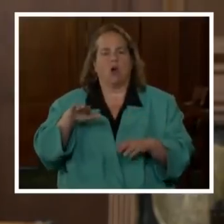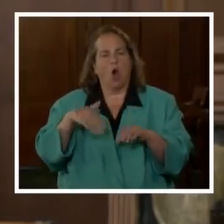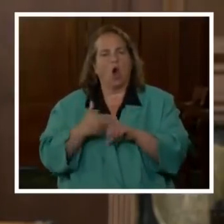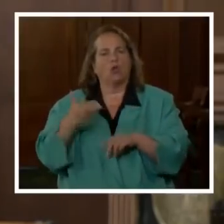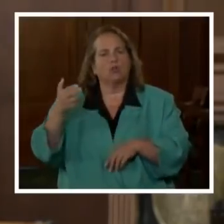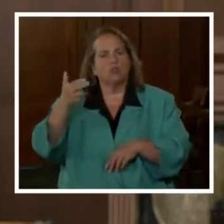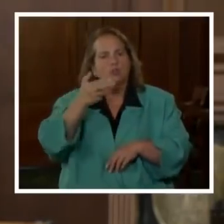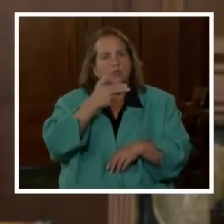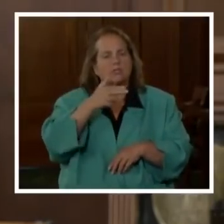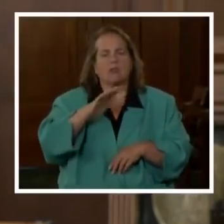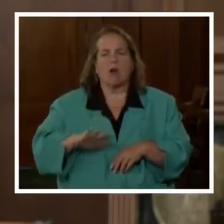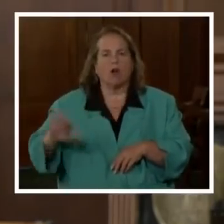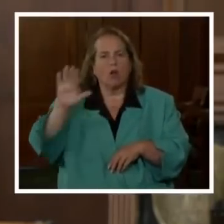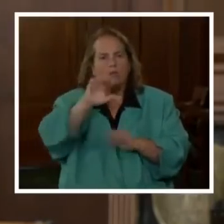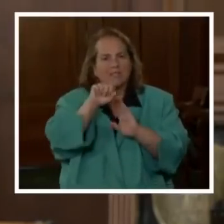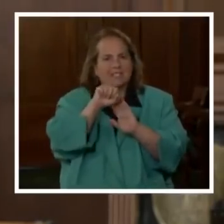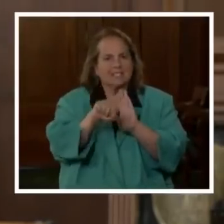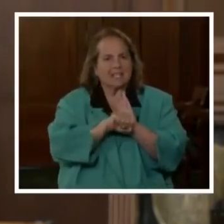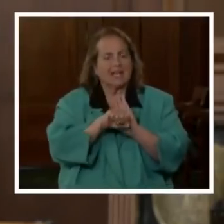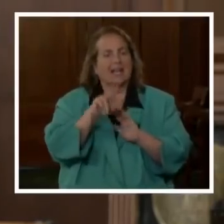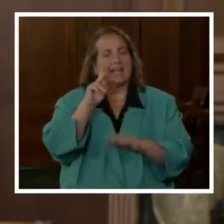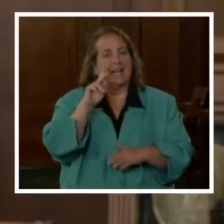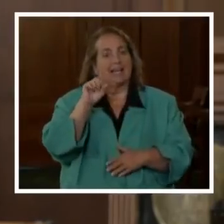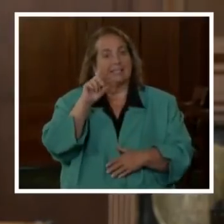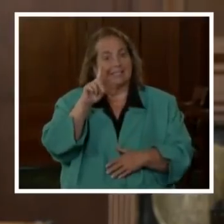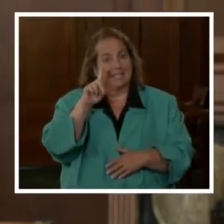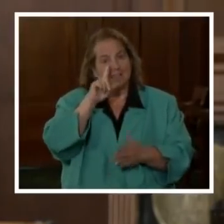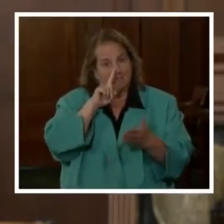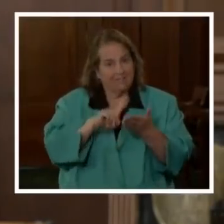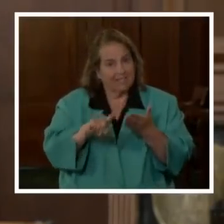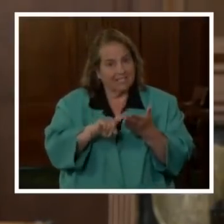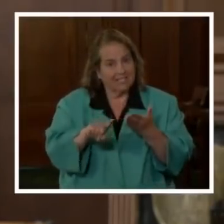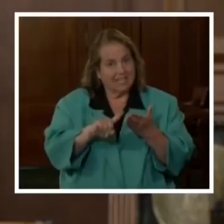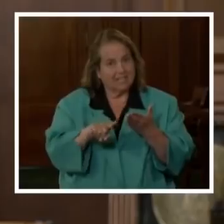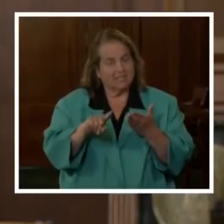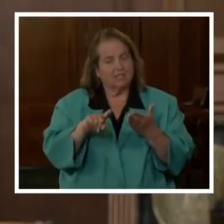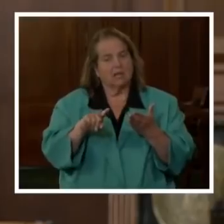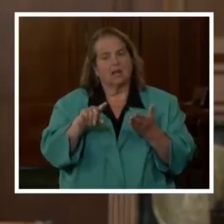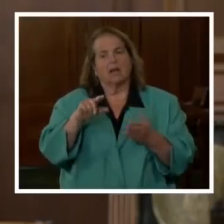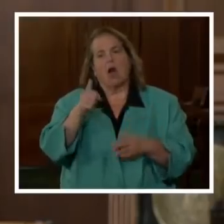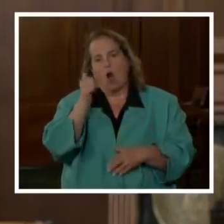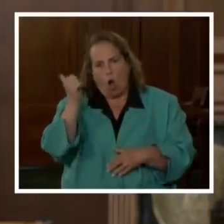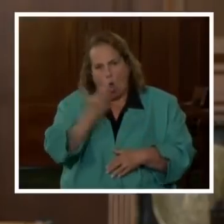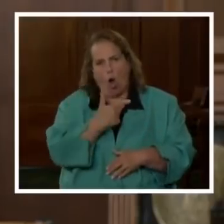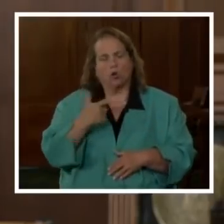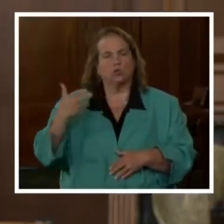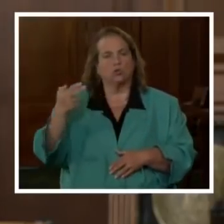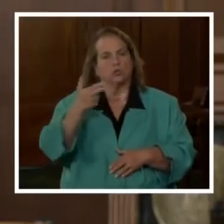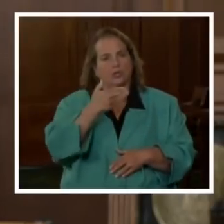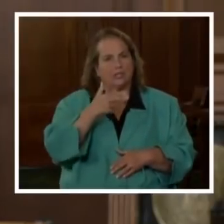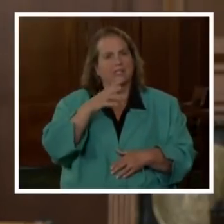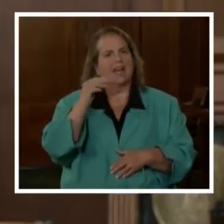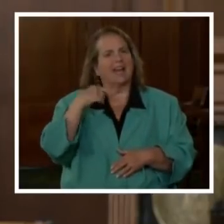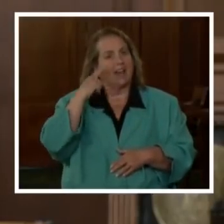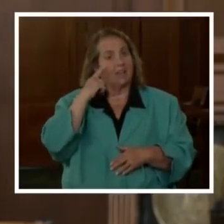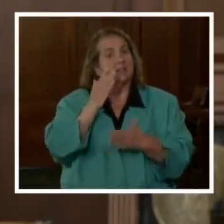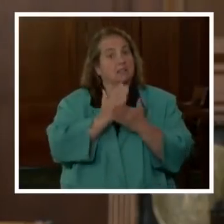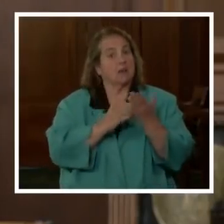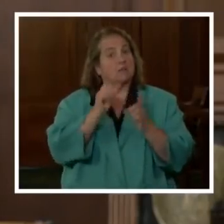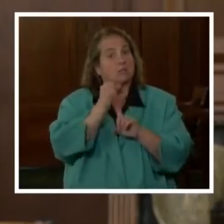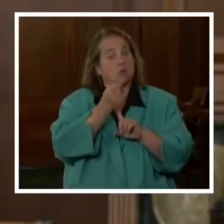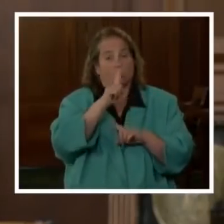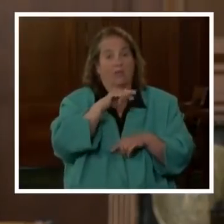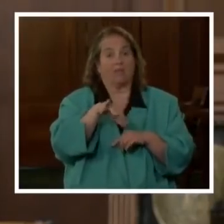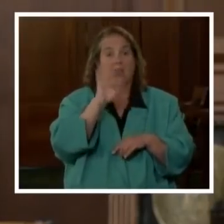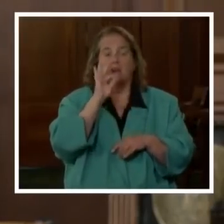state. KSP investigates, other than just a handful of places, these all over the state. I think there have been instances where they have found